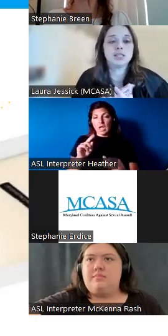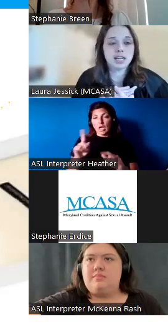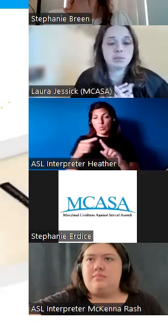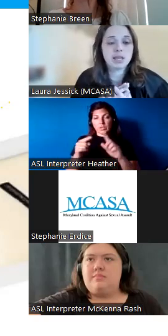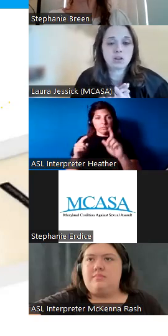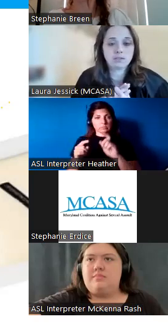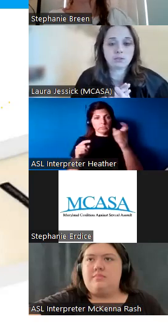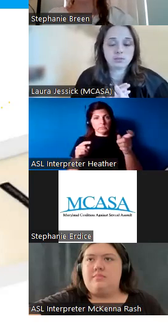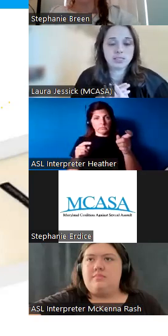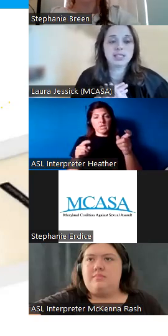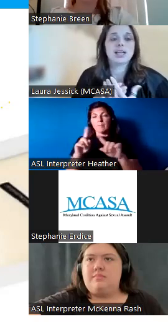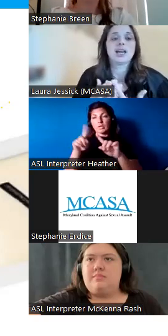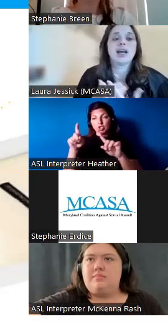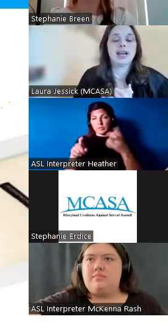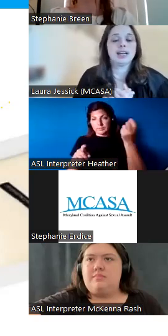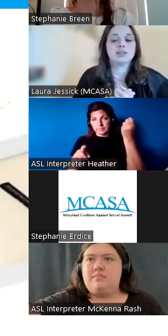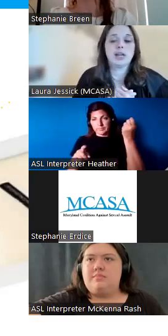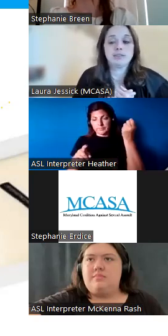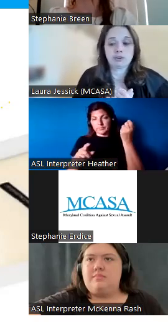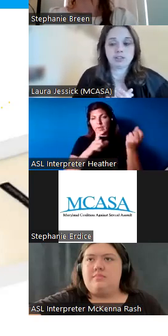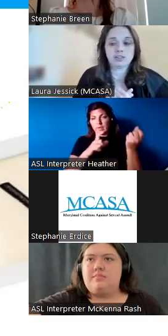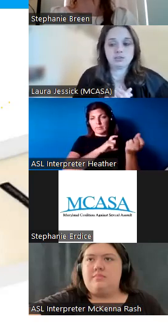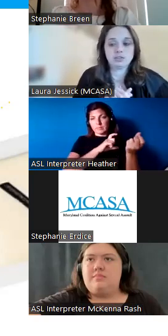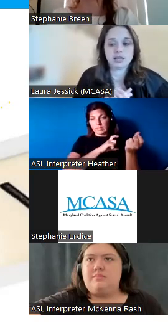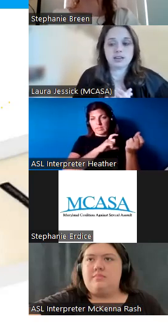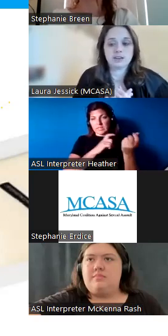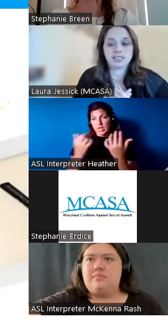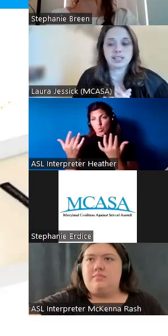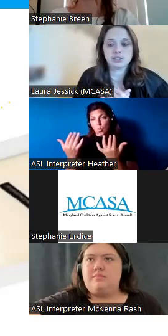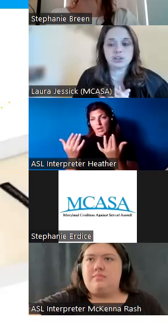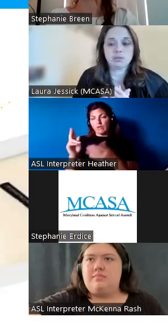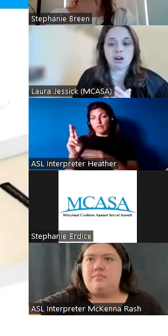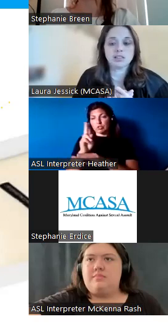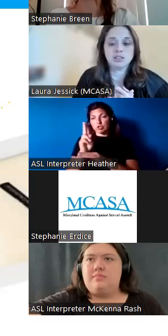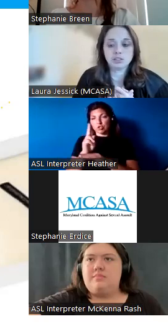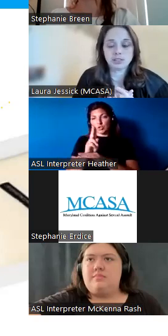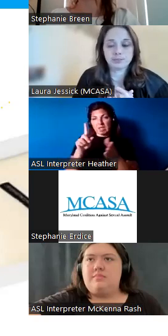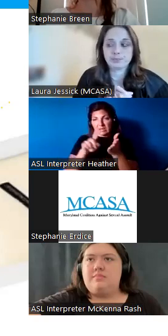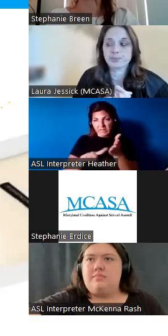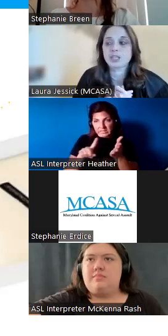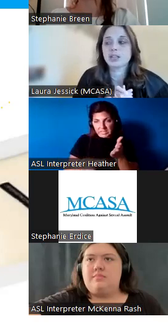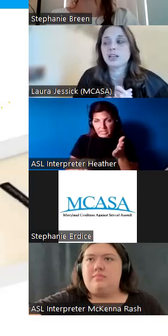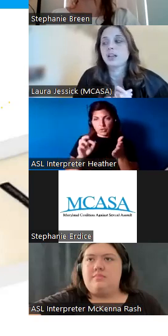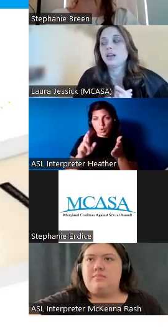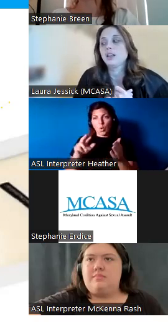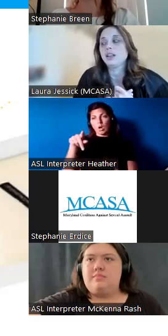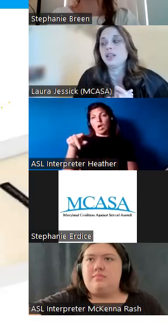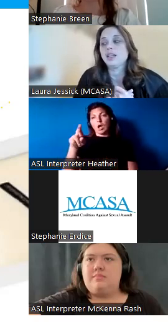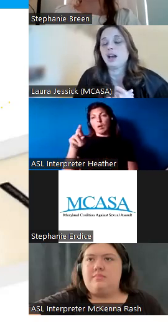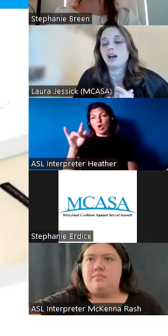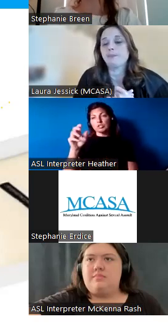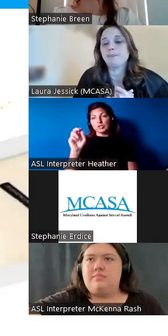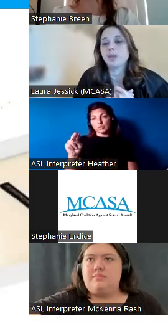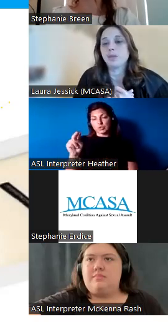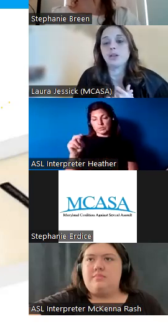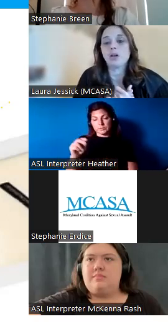be retained by law enforcement and weighed for its use in investigation or prosecution.